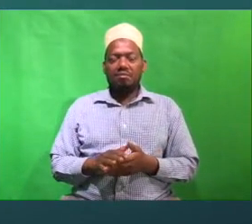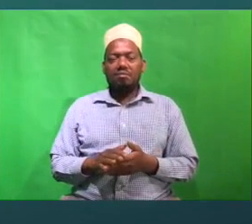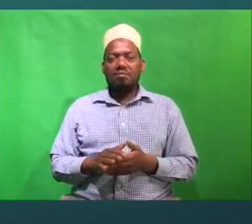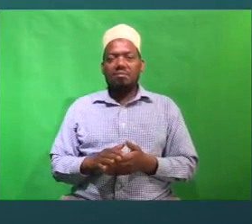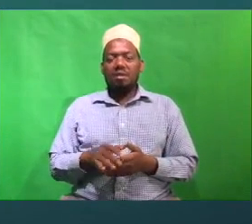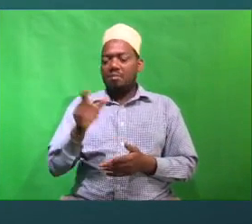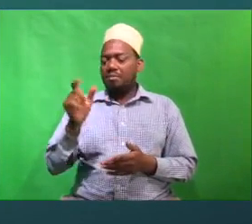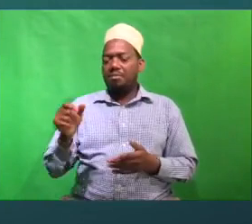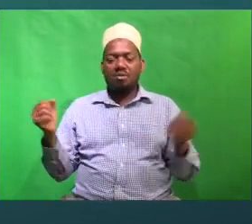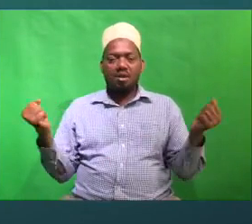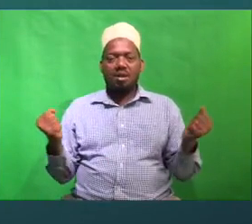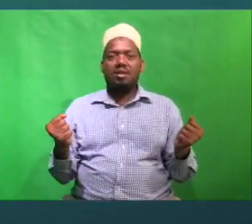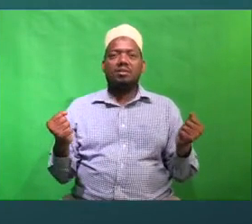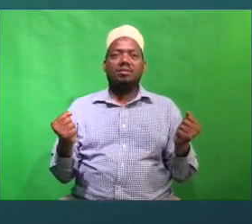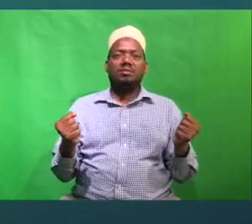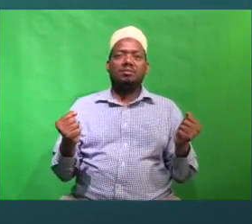be